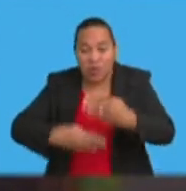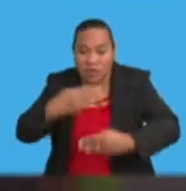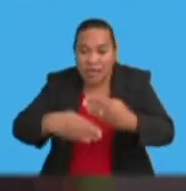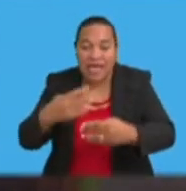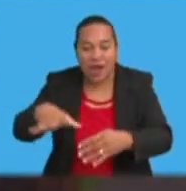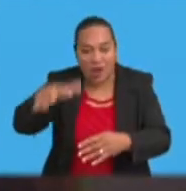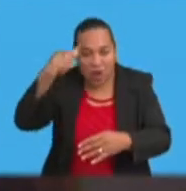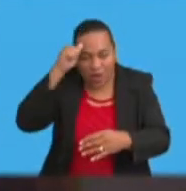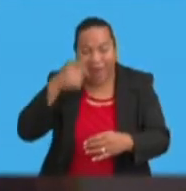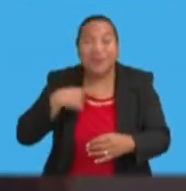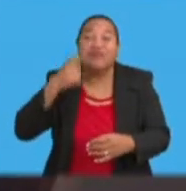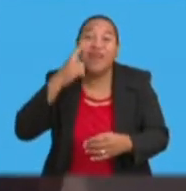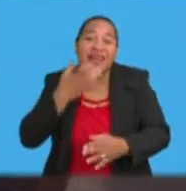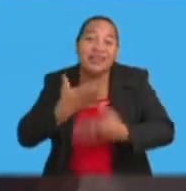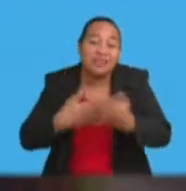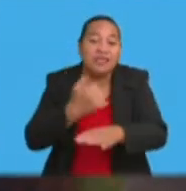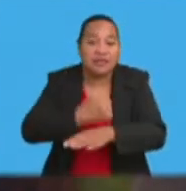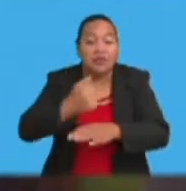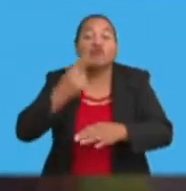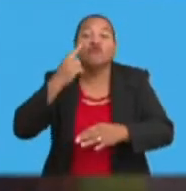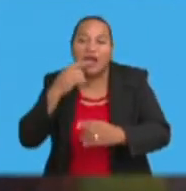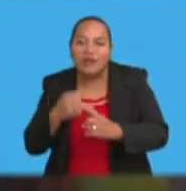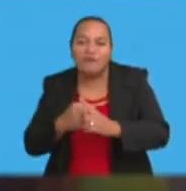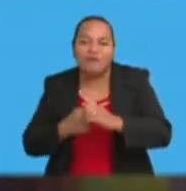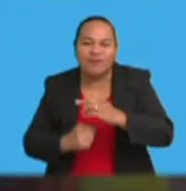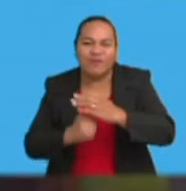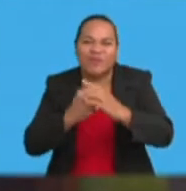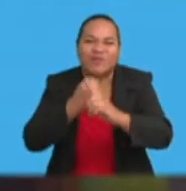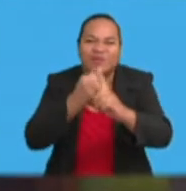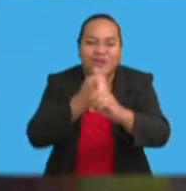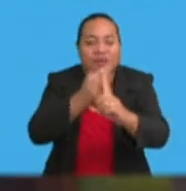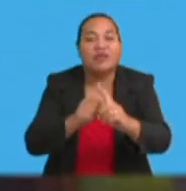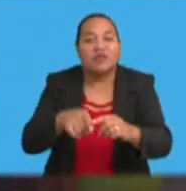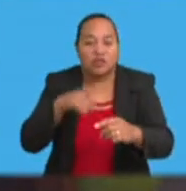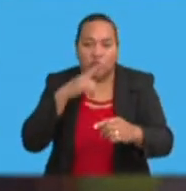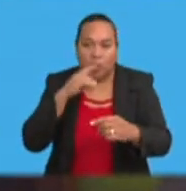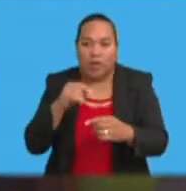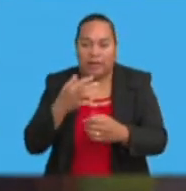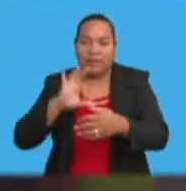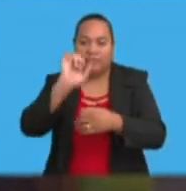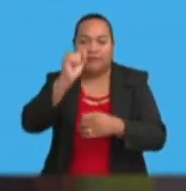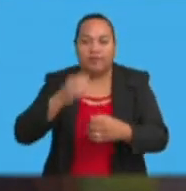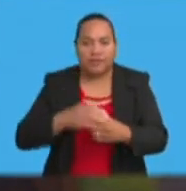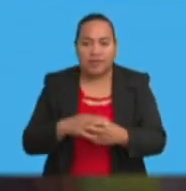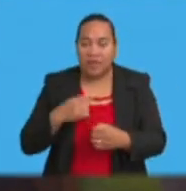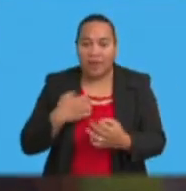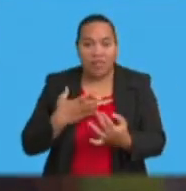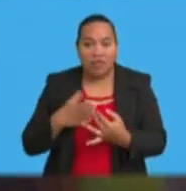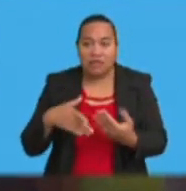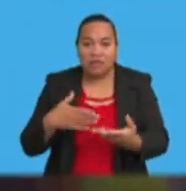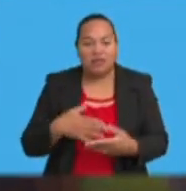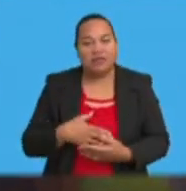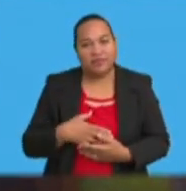explain all that government has done to try to enhance the quality of those inputs. I've gone through, so that's what I'm